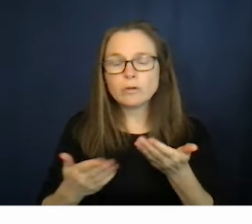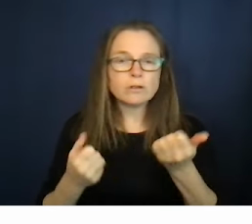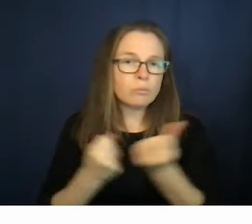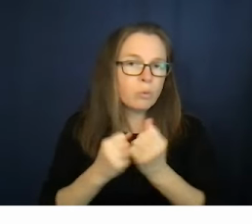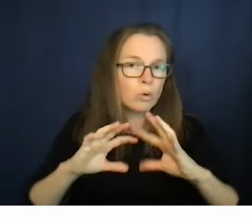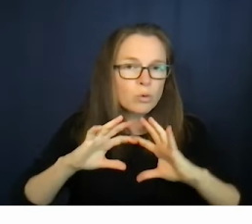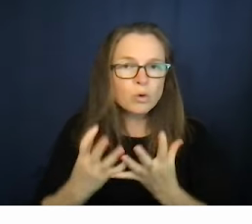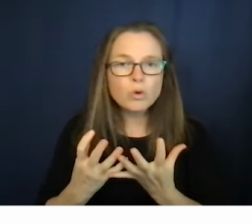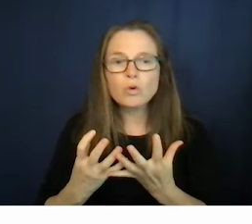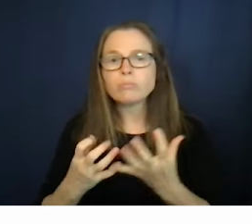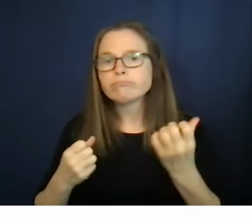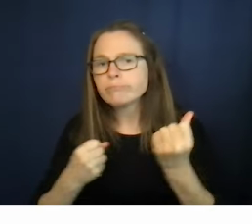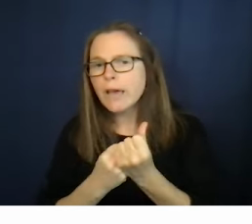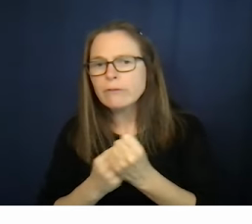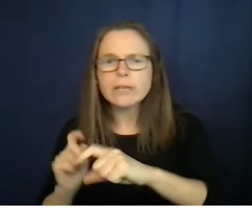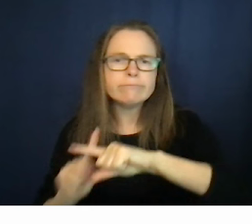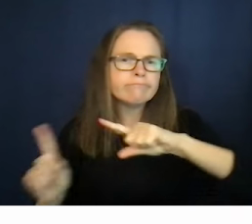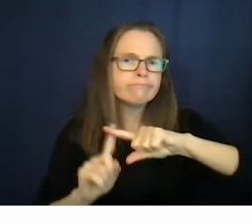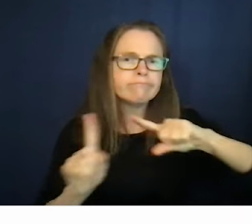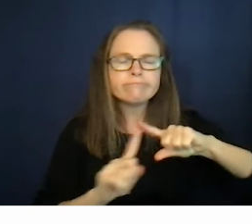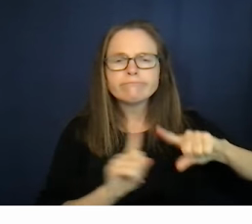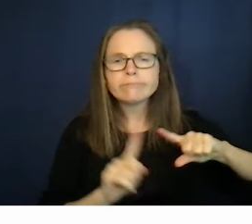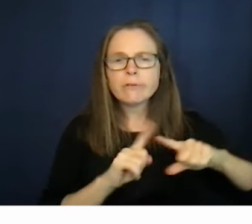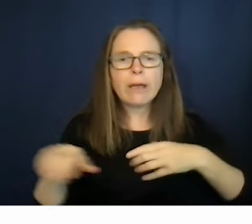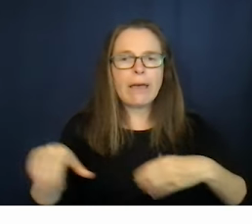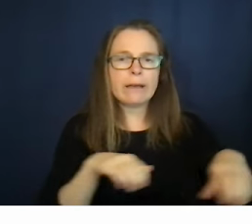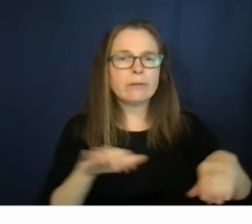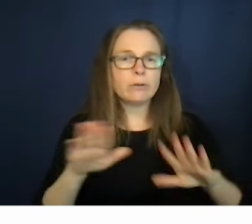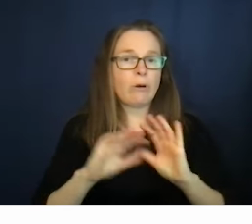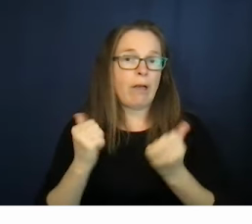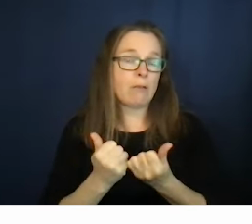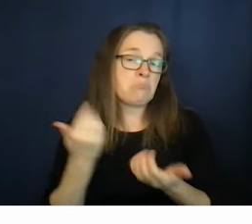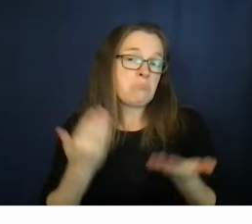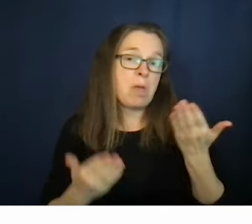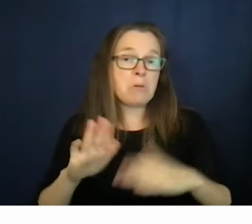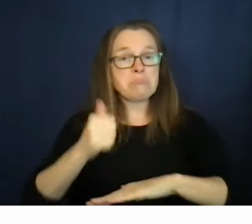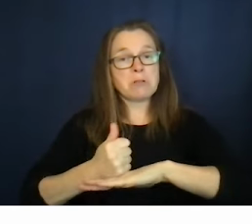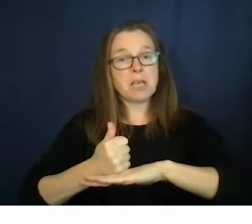groups, advocacy events, and other activities that your agency may host.